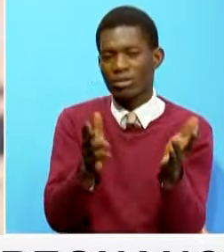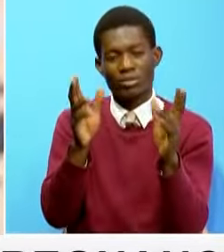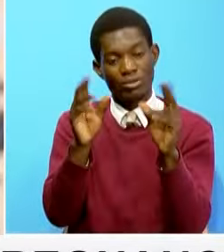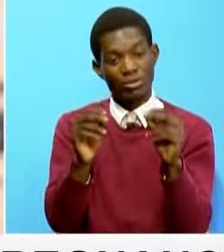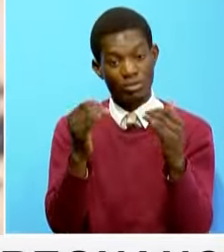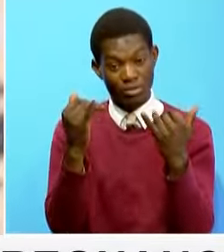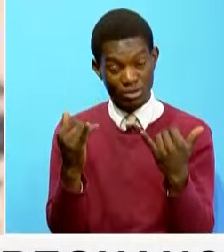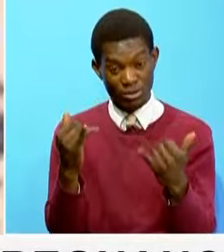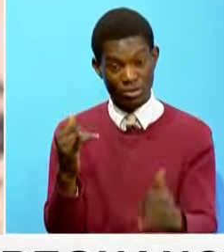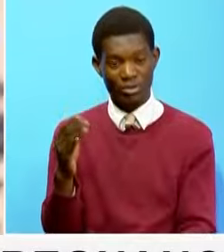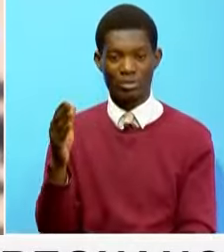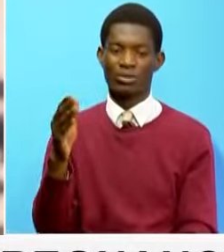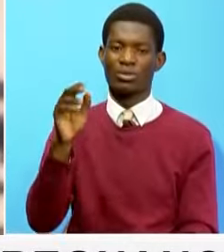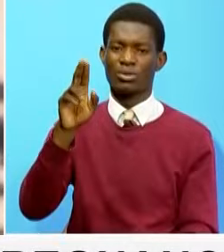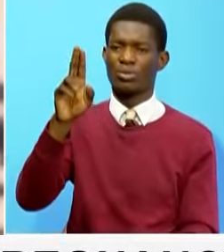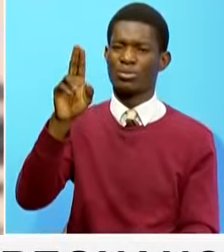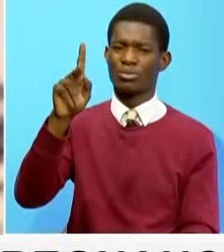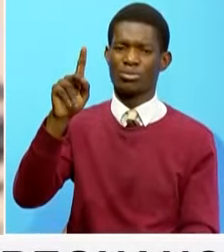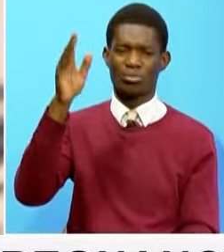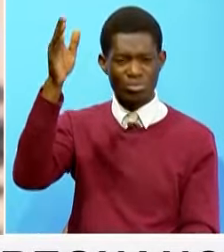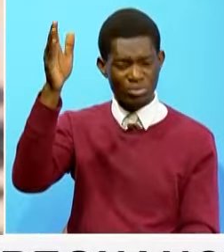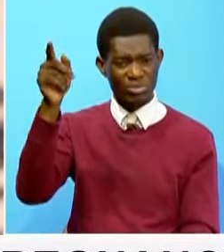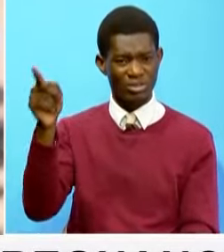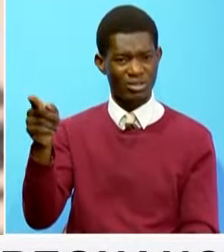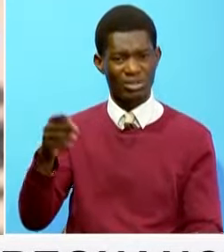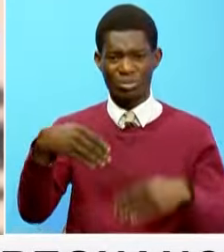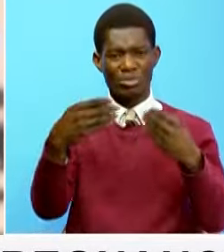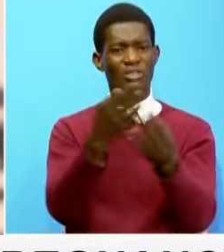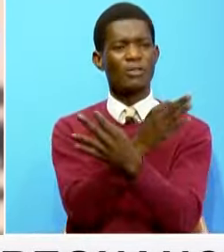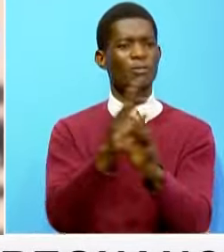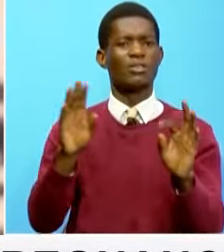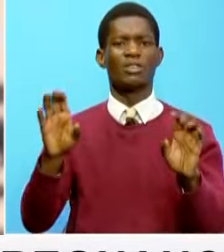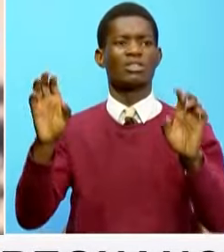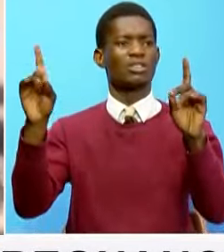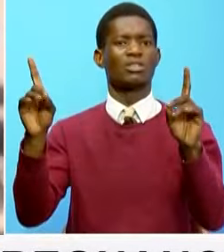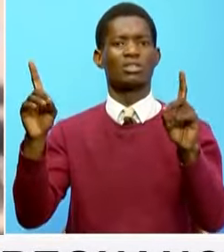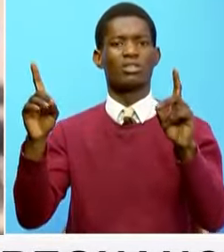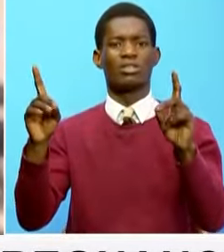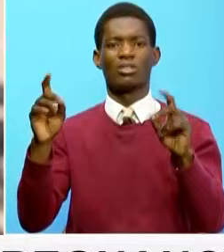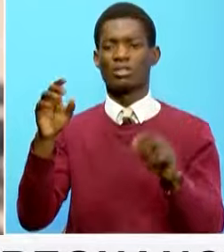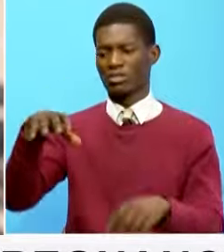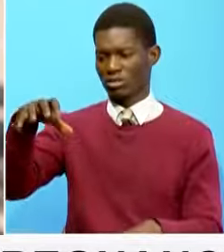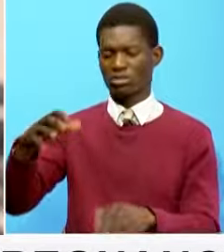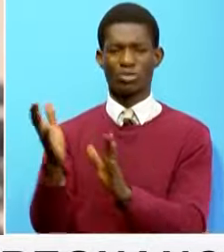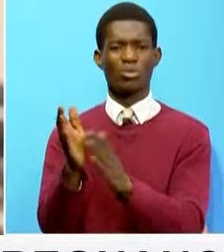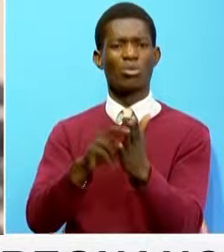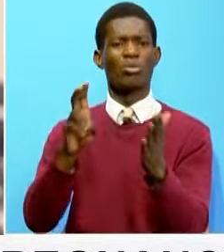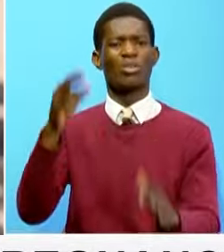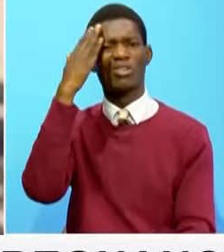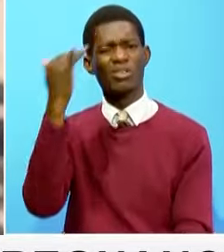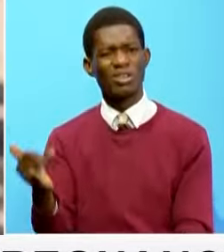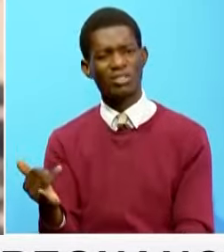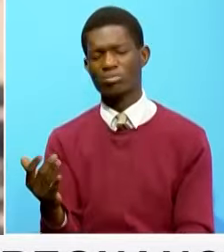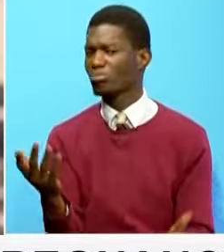UPND government. There is free education. So there is no way today that a child can drop out of school because of marriage. So those girls that